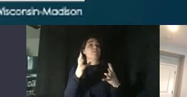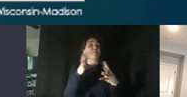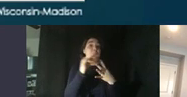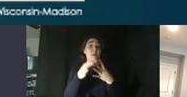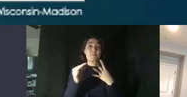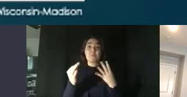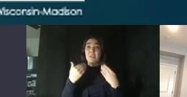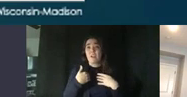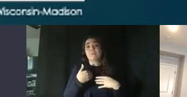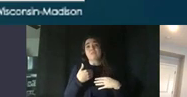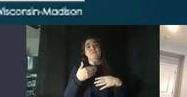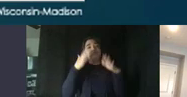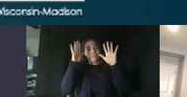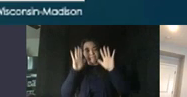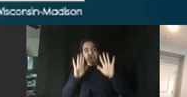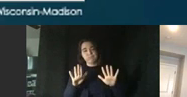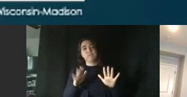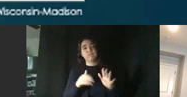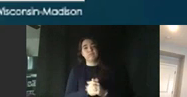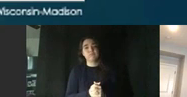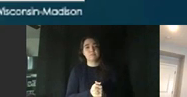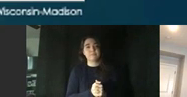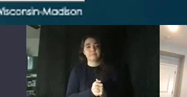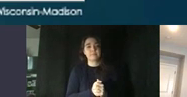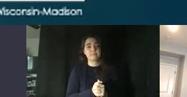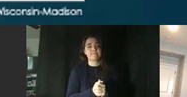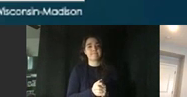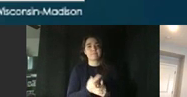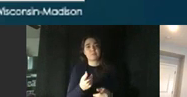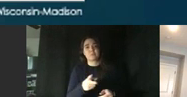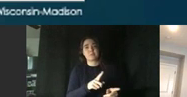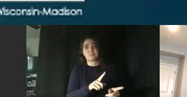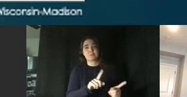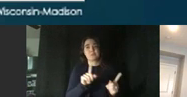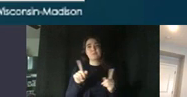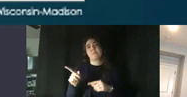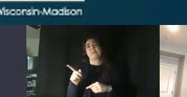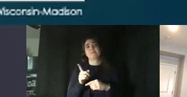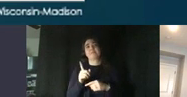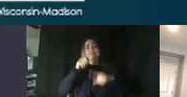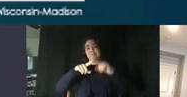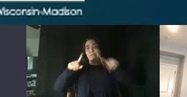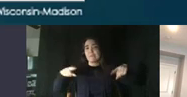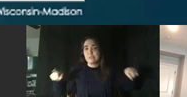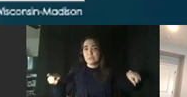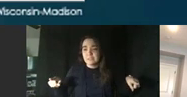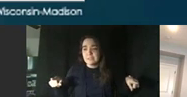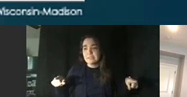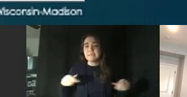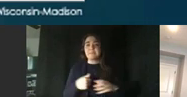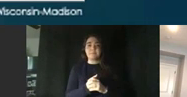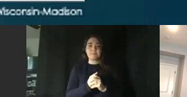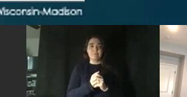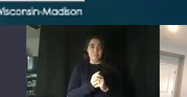It's great. Mm-hmm. Going back into like diversity is, we get to choose what we buy. You